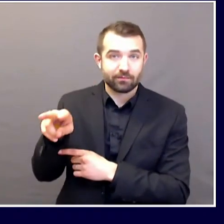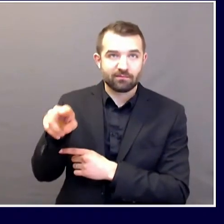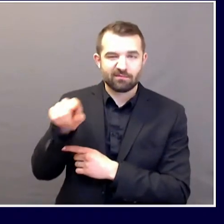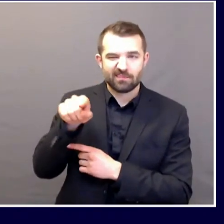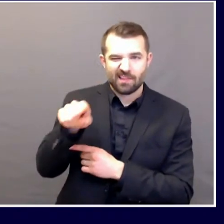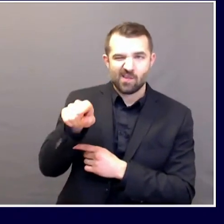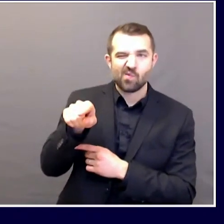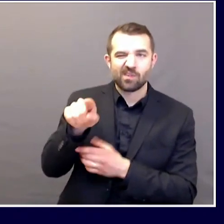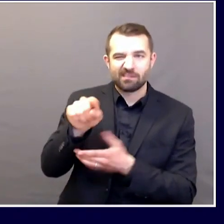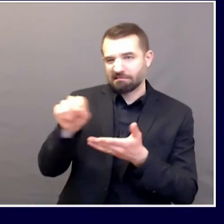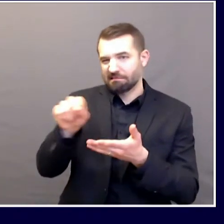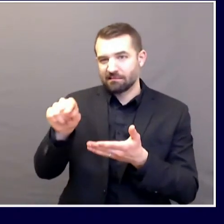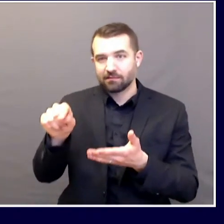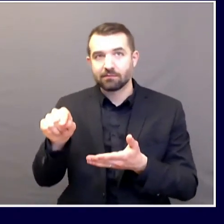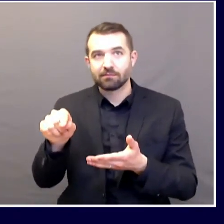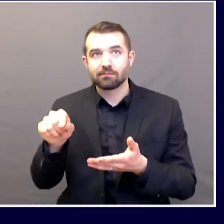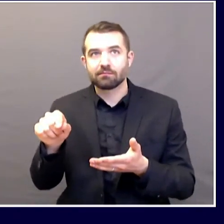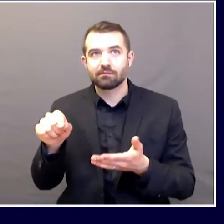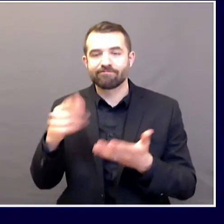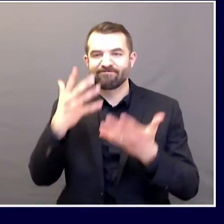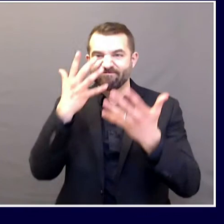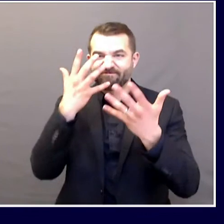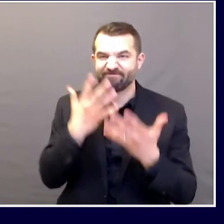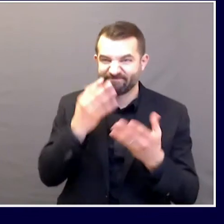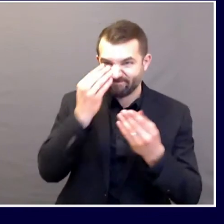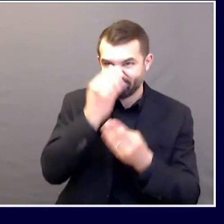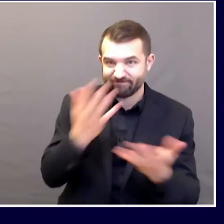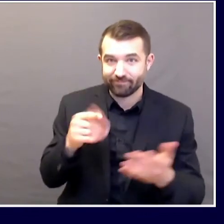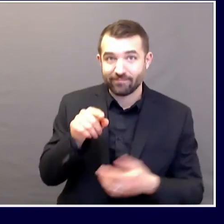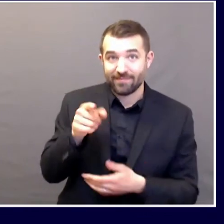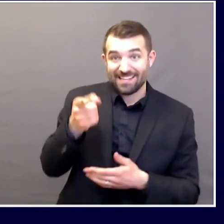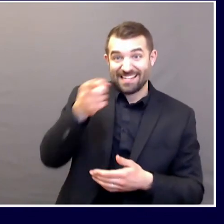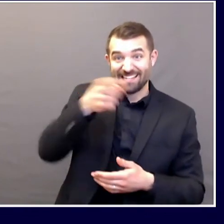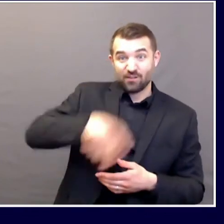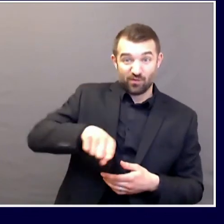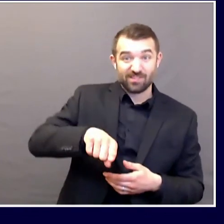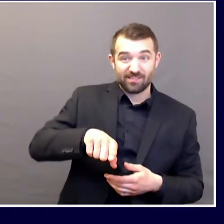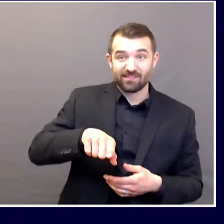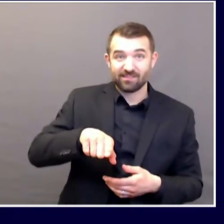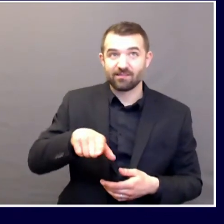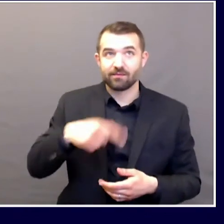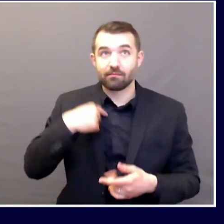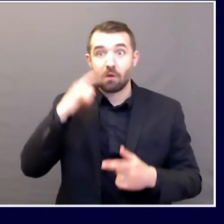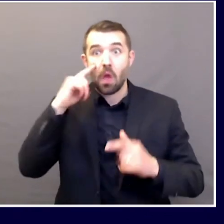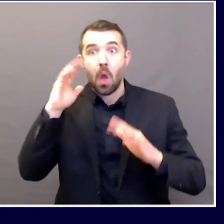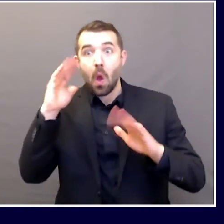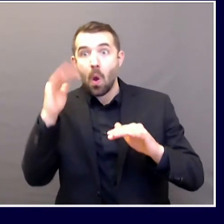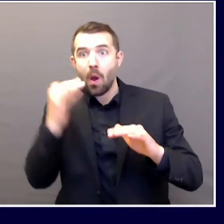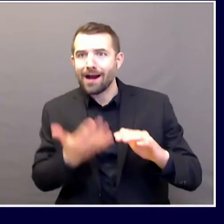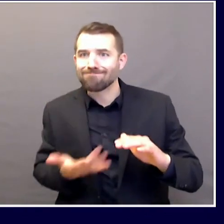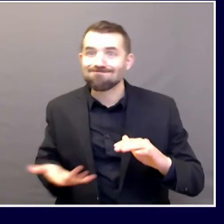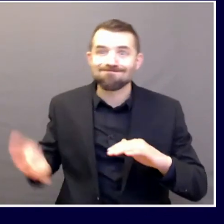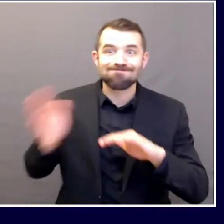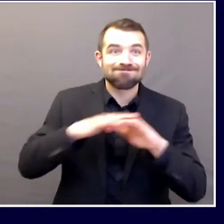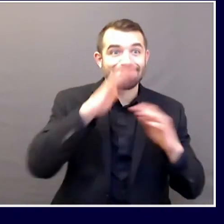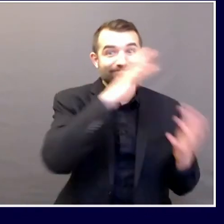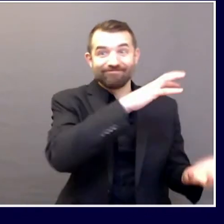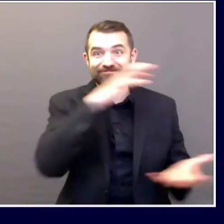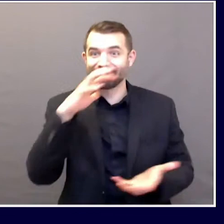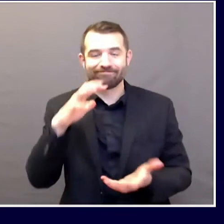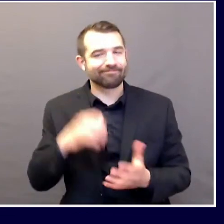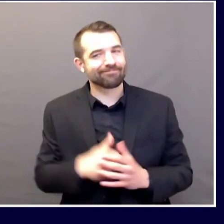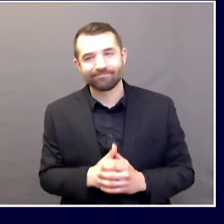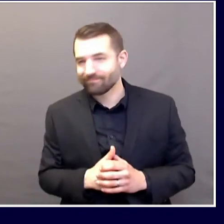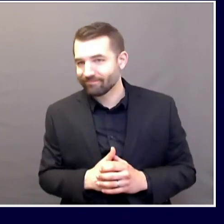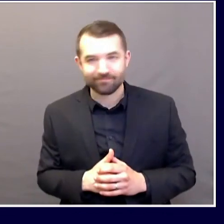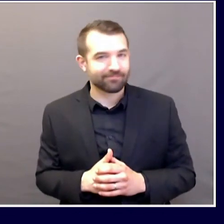Unfortunately, what Maine is receiving next week is not significantly greater than what we received this week.